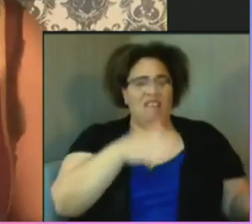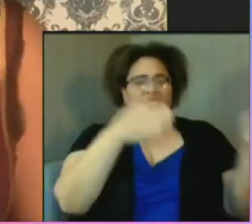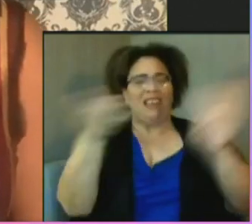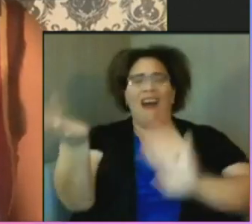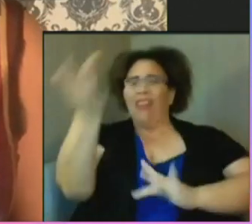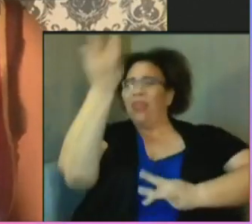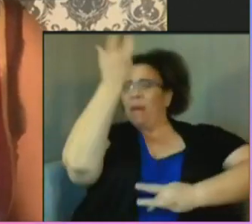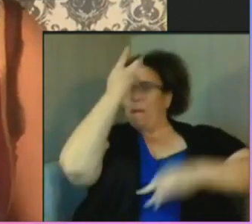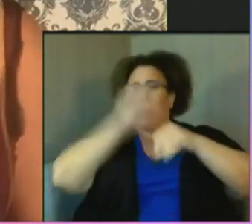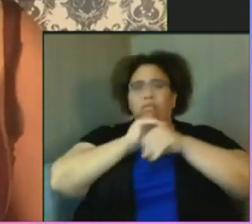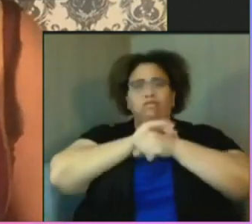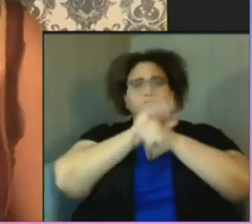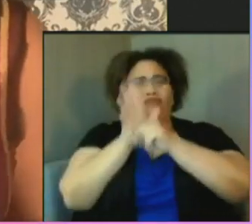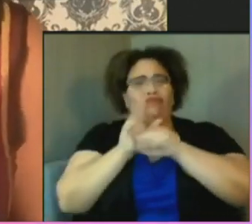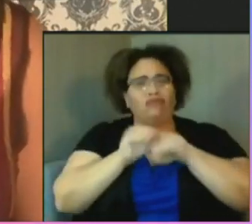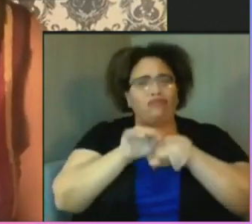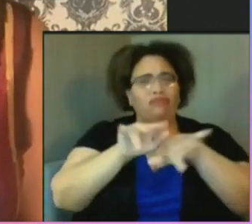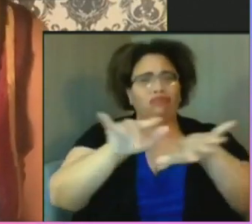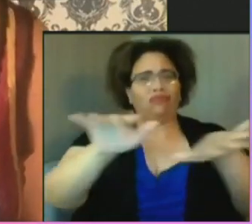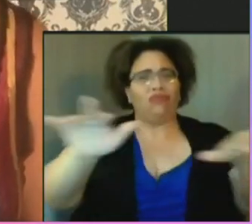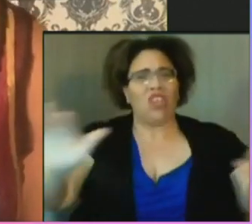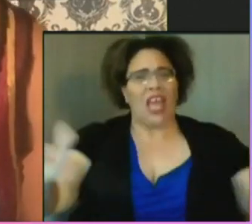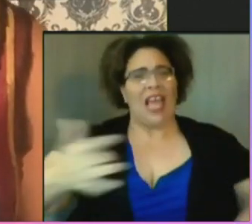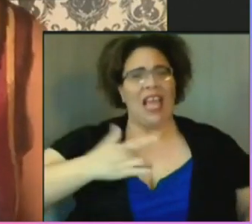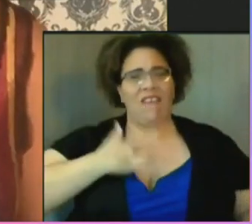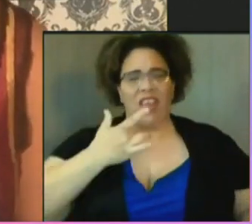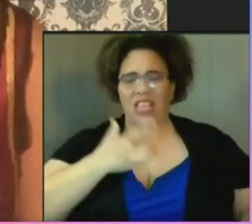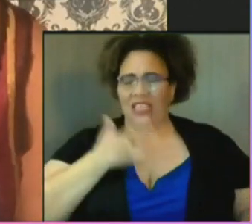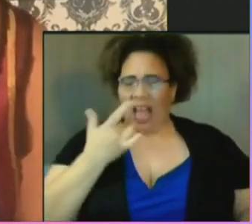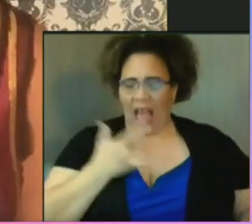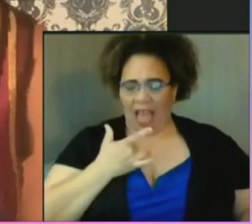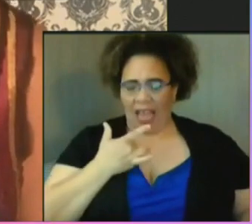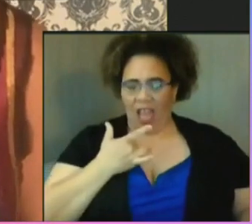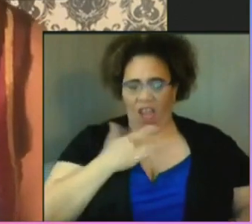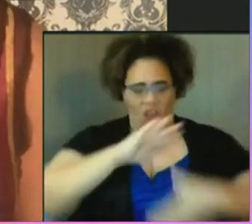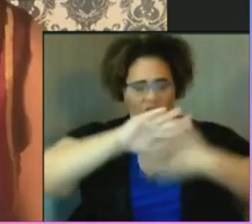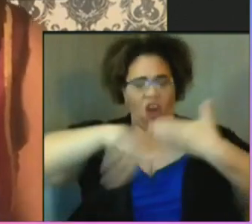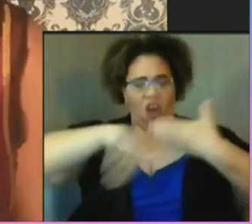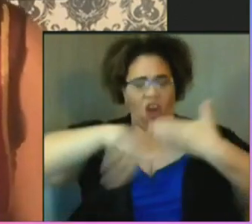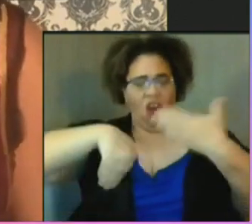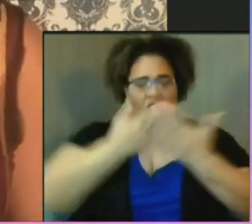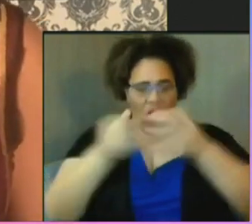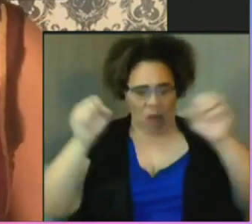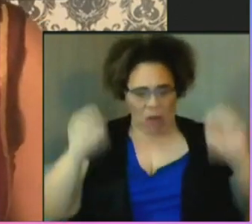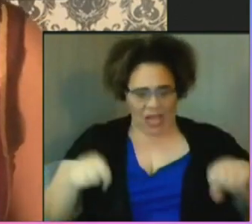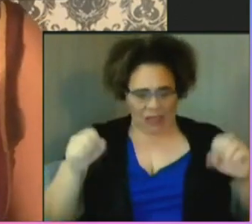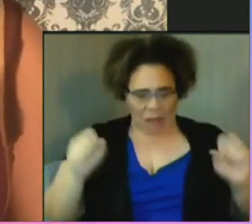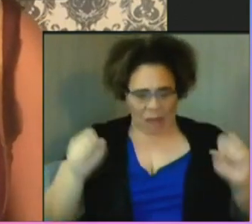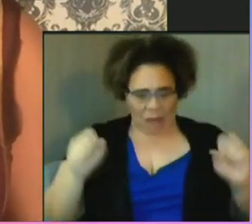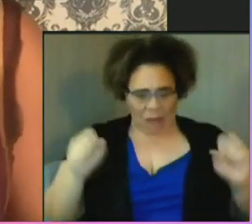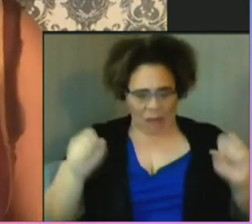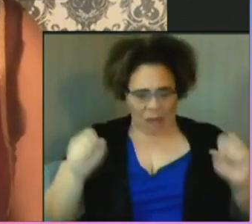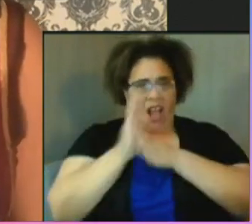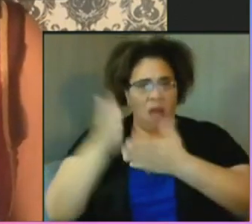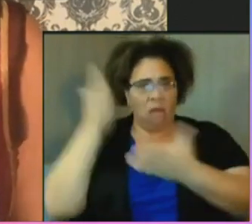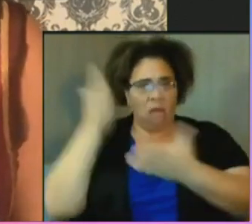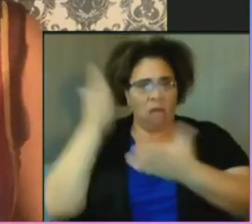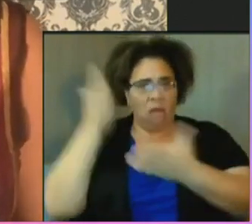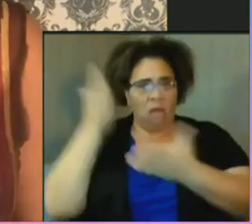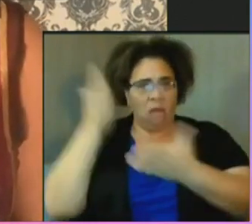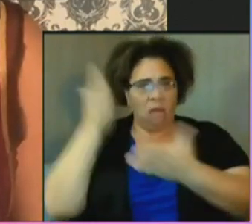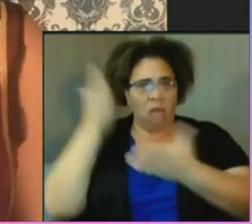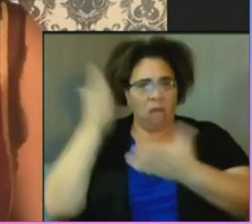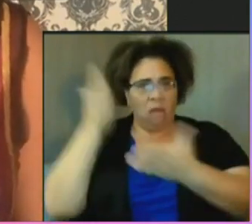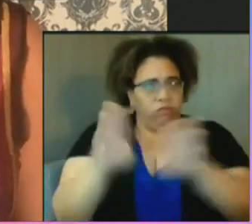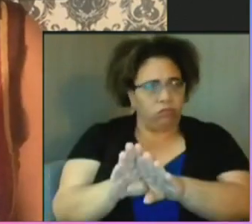it felt for many people like the closing of possibilities, like we weren't gonna have a future, that everything was ending. But you